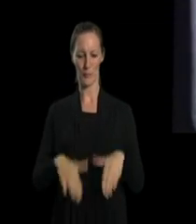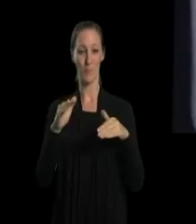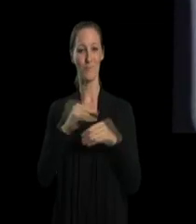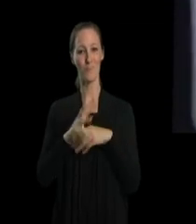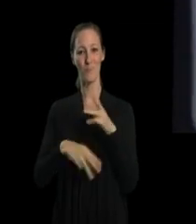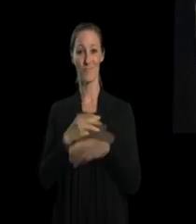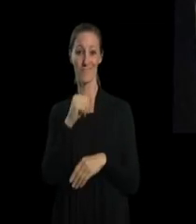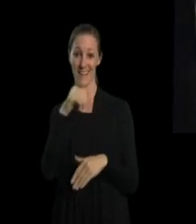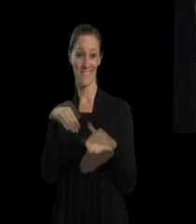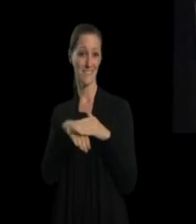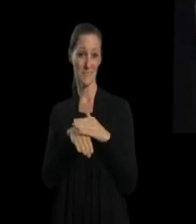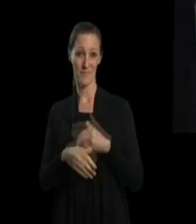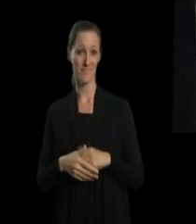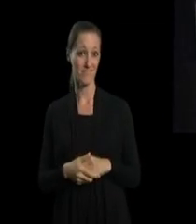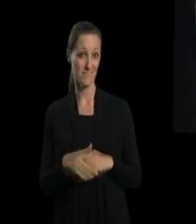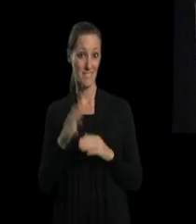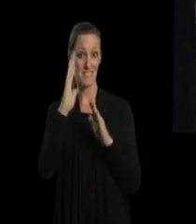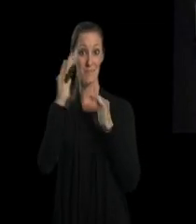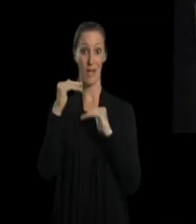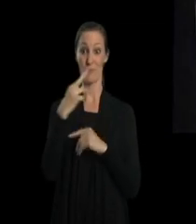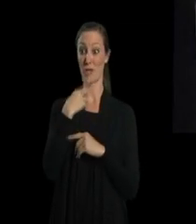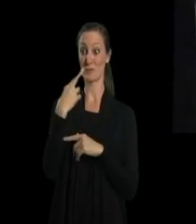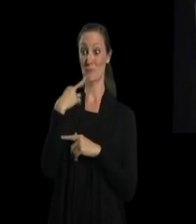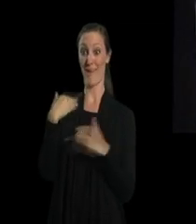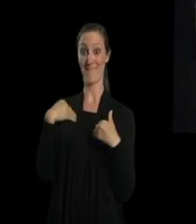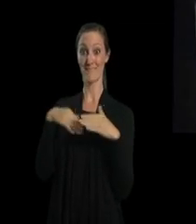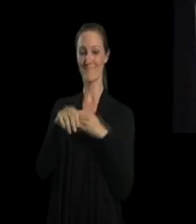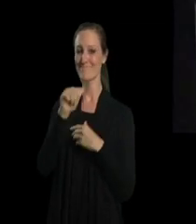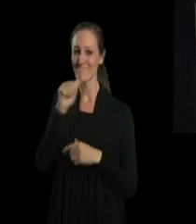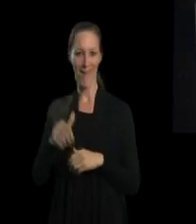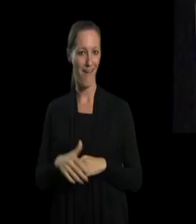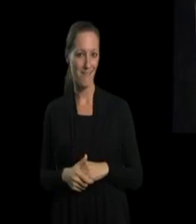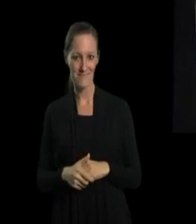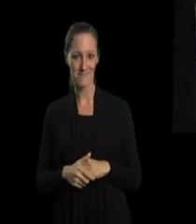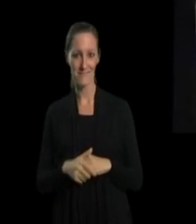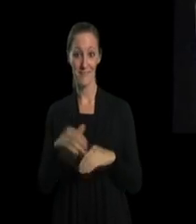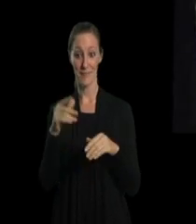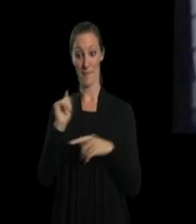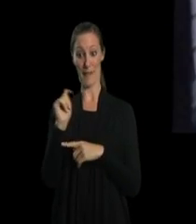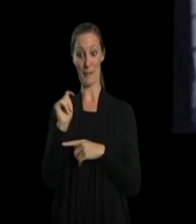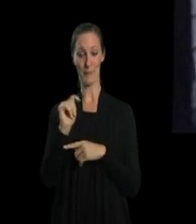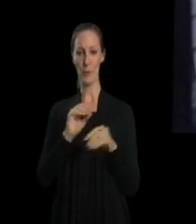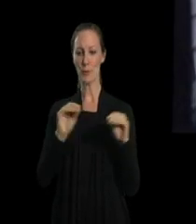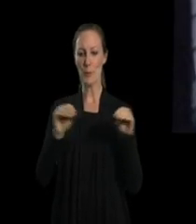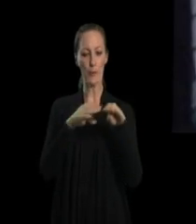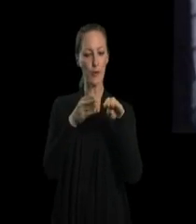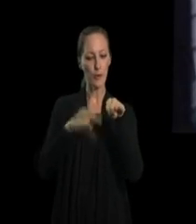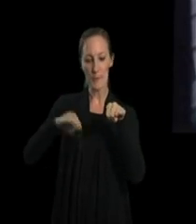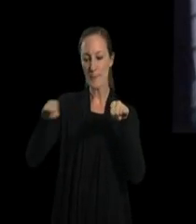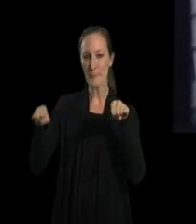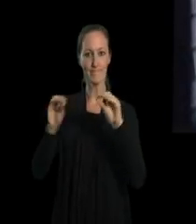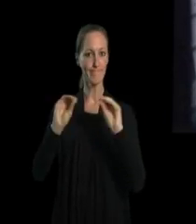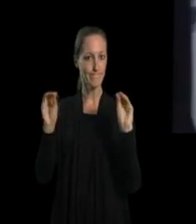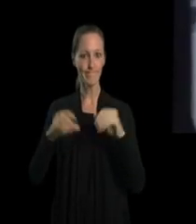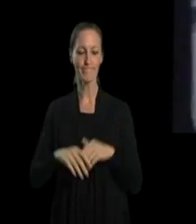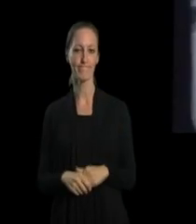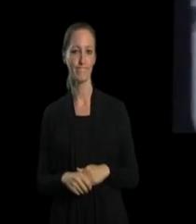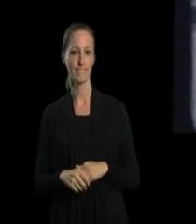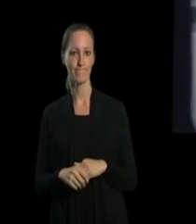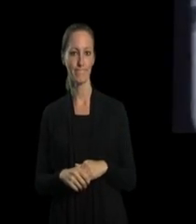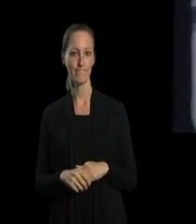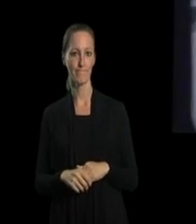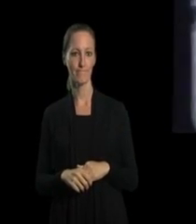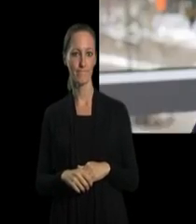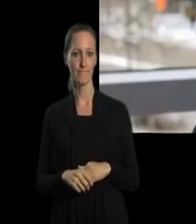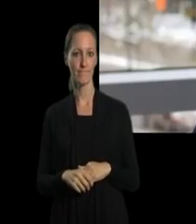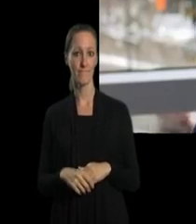wasn't accessible, expecting restaurants not to have accessible restrooms, inaccessible entrances, no